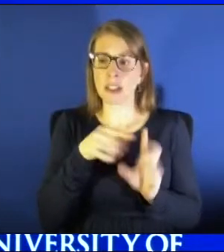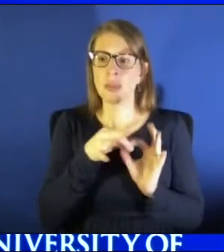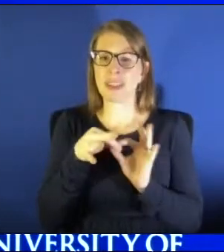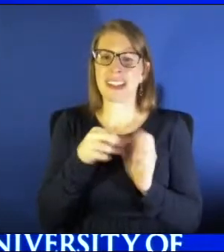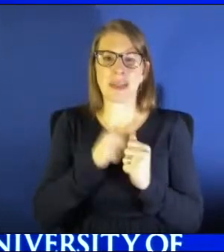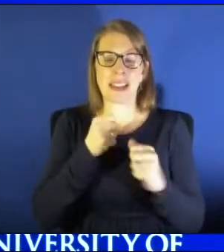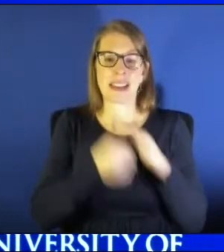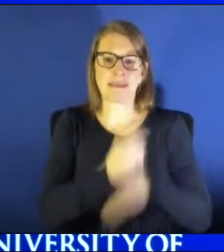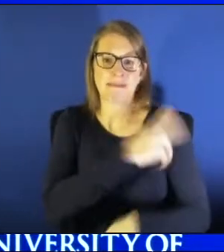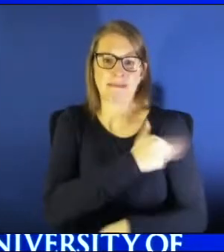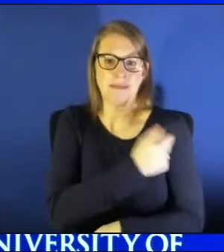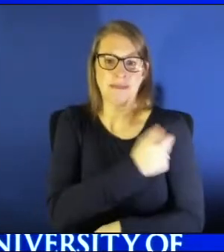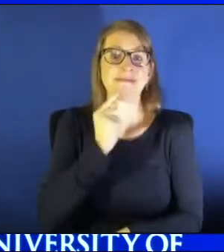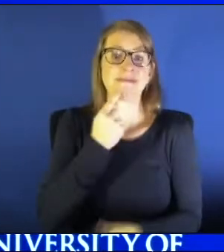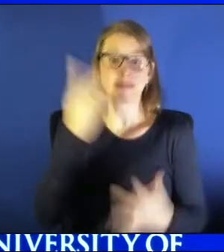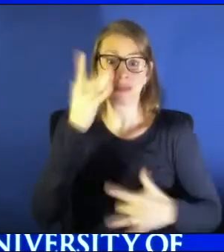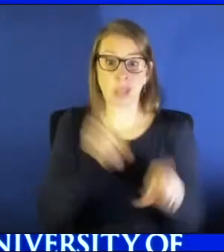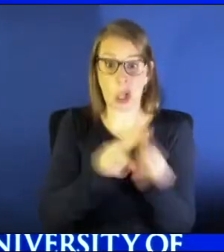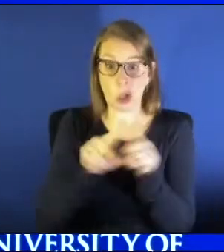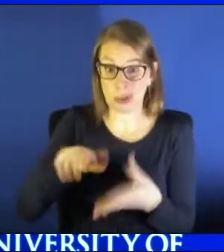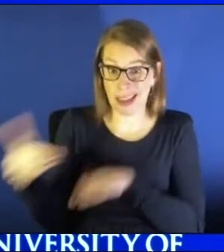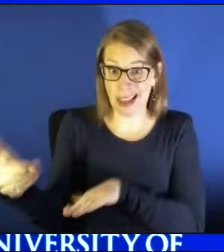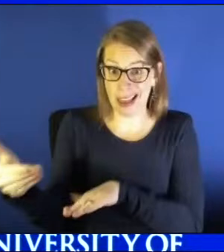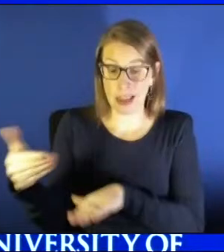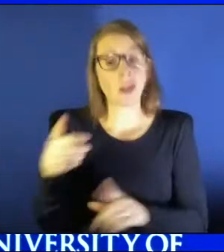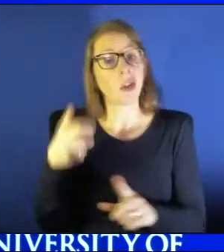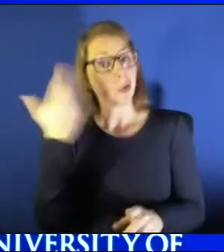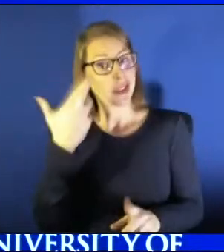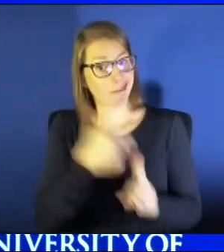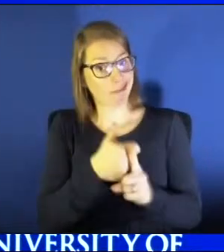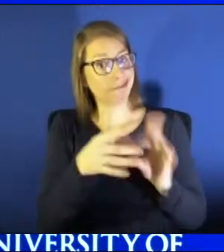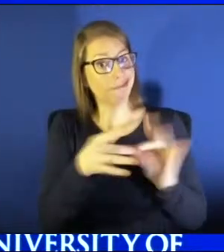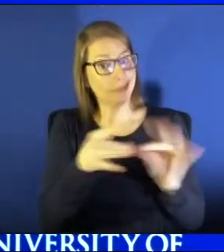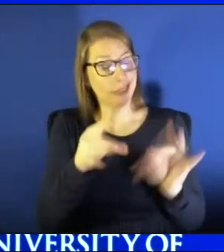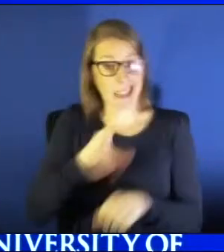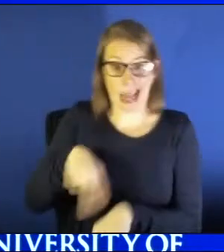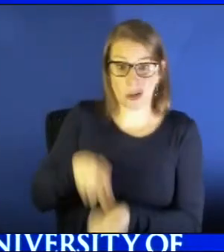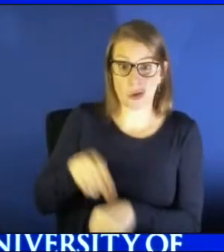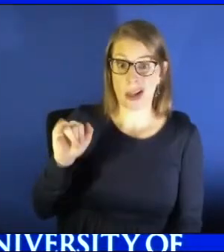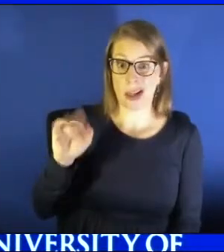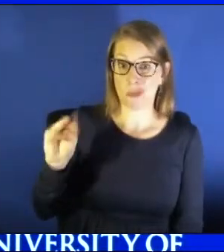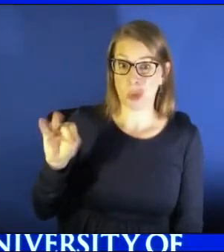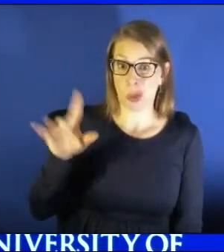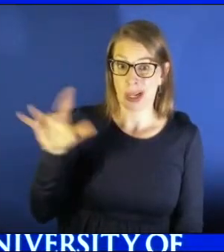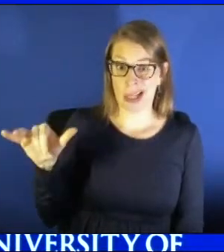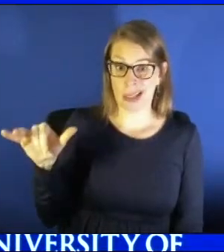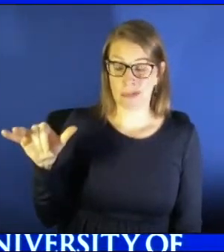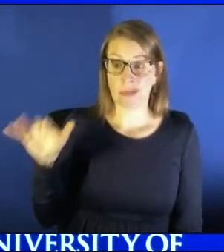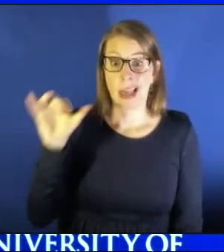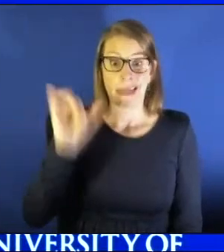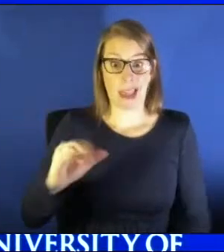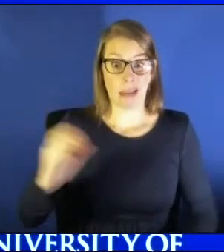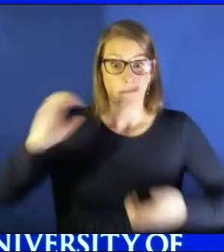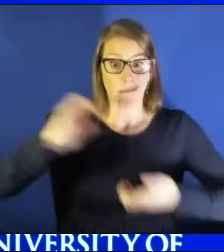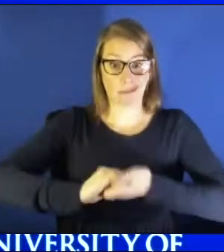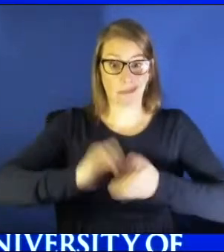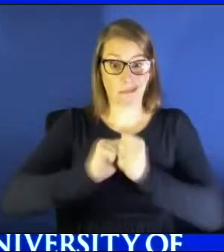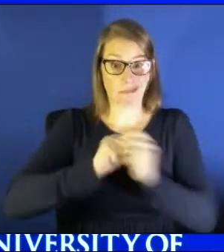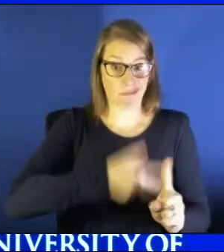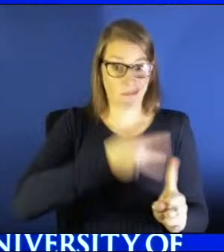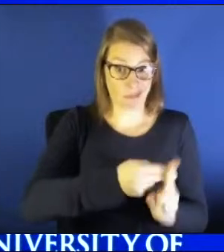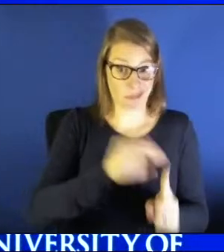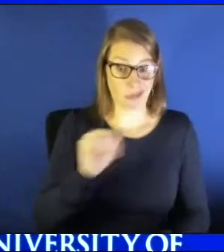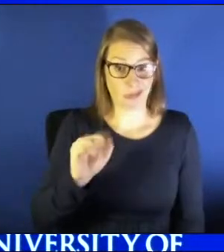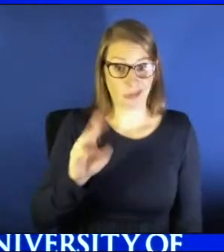severe disease, and death. And that's for the reasons that you said. There is natural immunity that coupled with vaccination immunity. Obviously, we